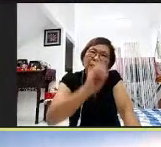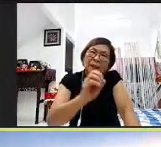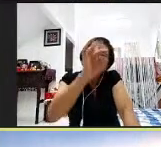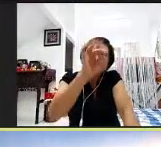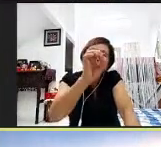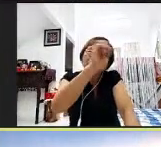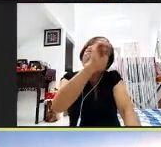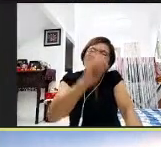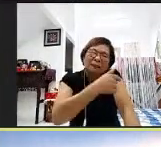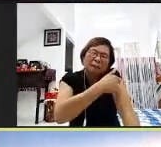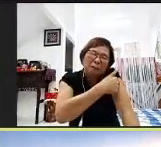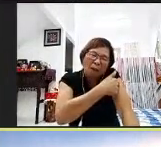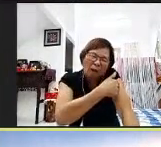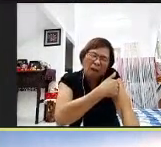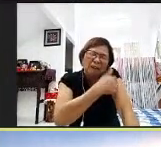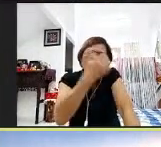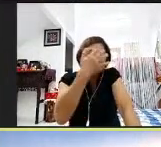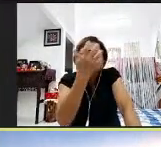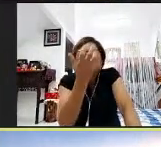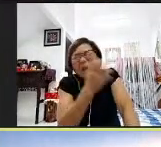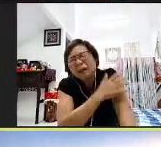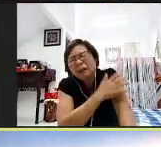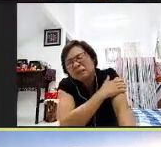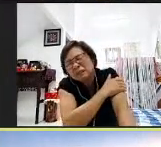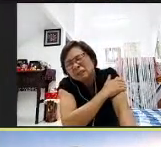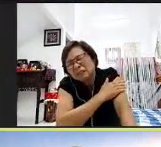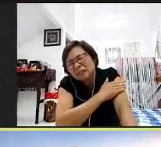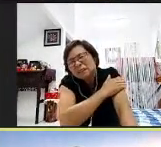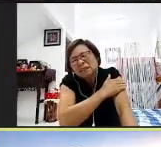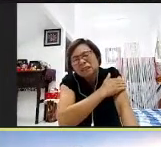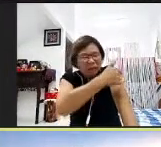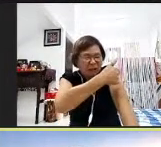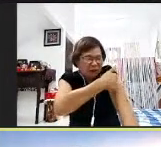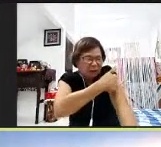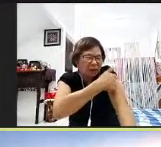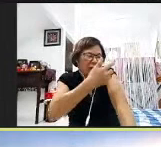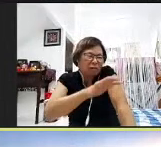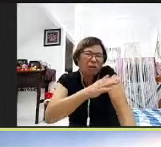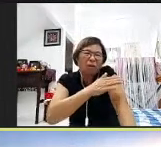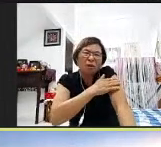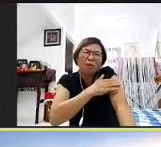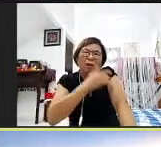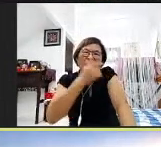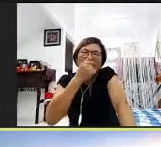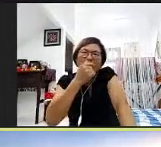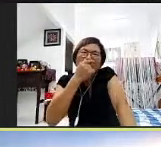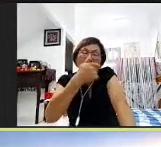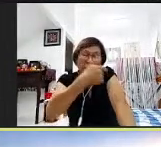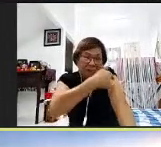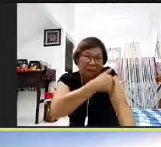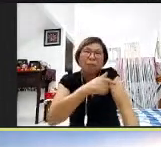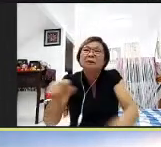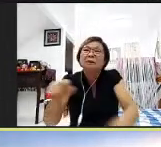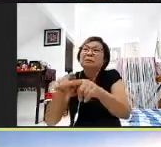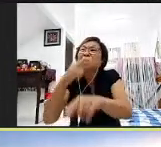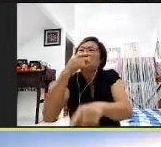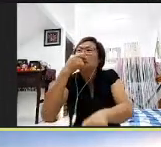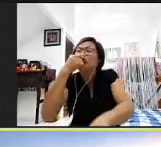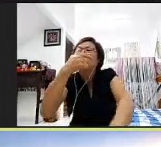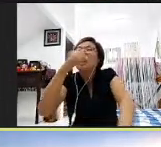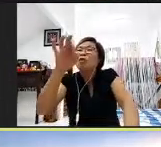a bit of injection site pain, just like any, you know, if you have been to flu jab for the flu